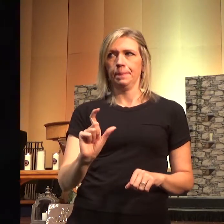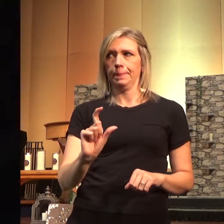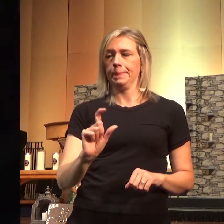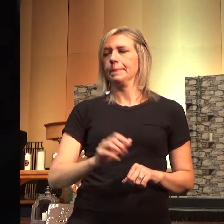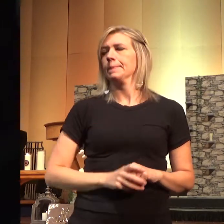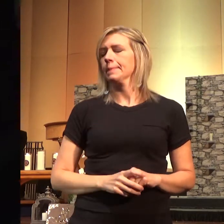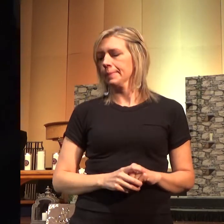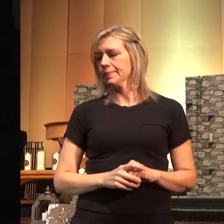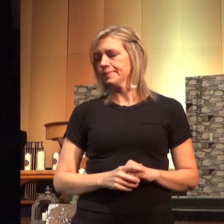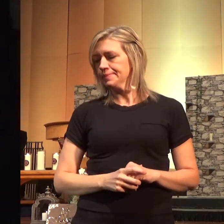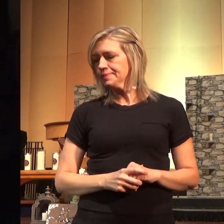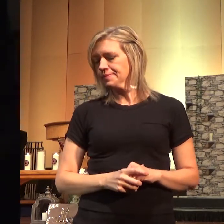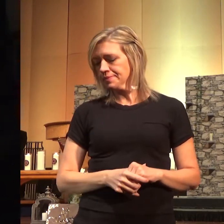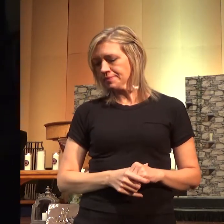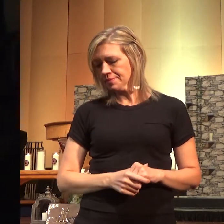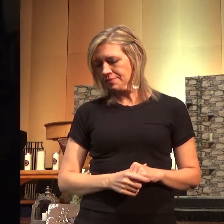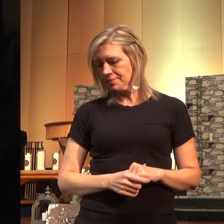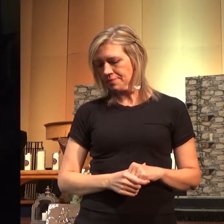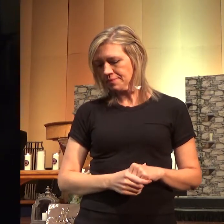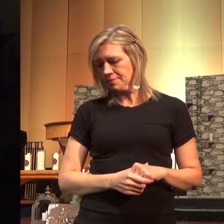Islam.